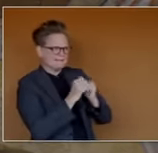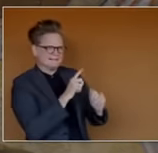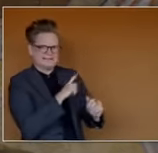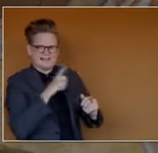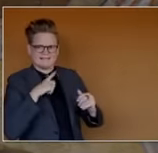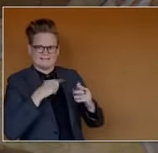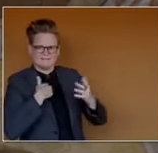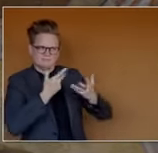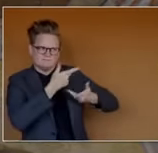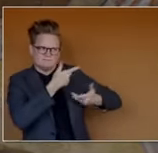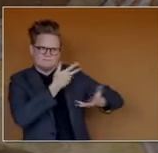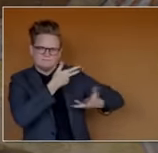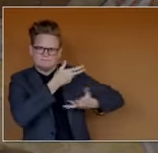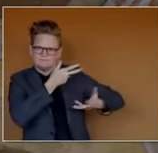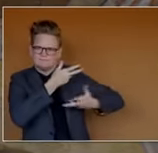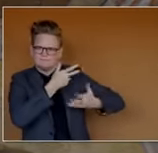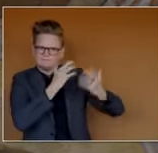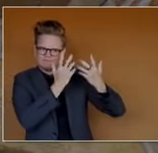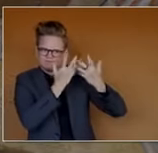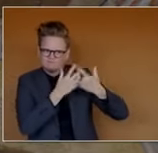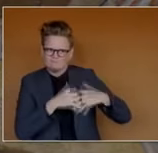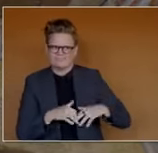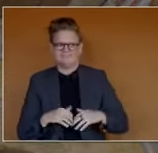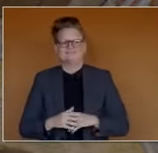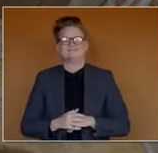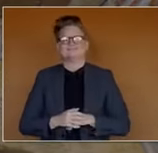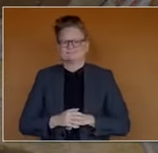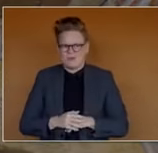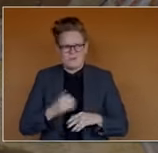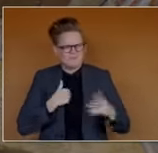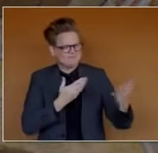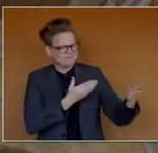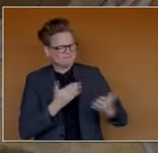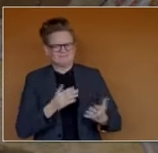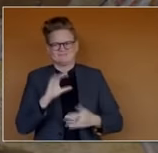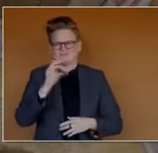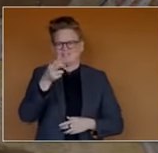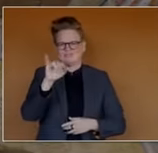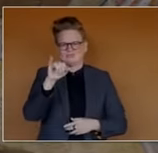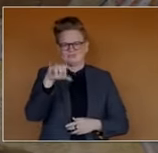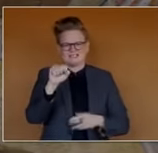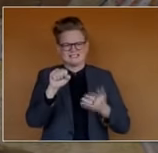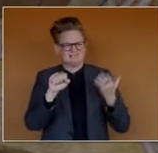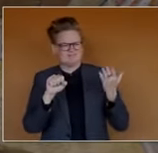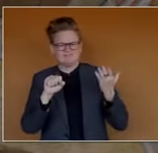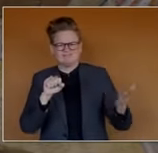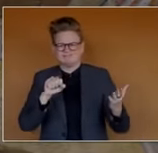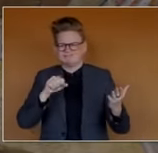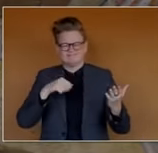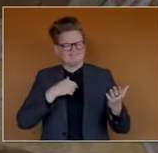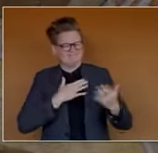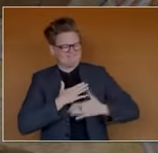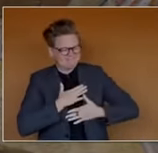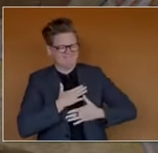here. Chris, great to be back with you. And notably, great to be here at Unit K. canceled. Thank you.